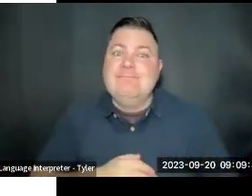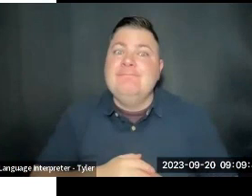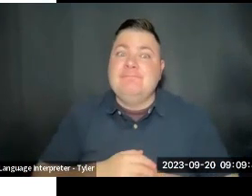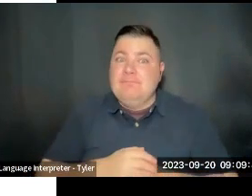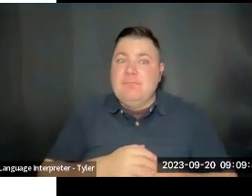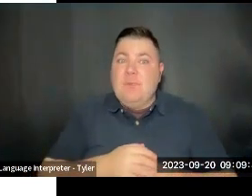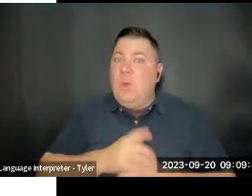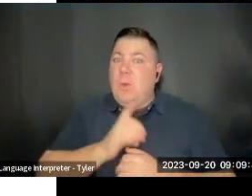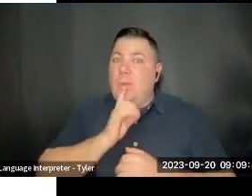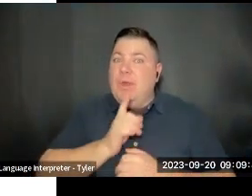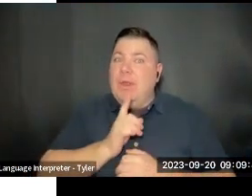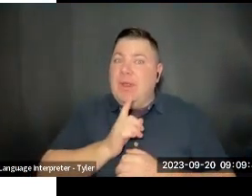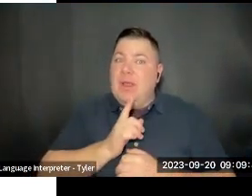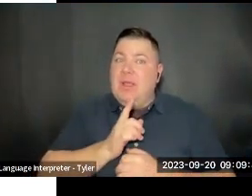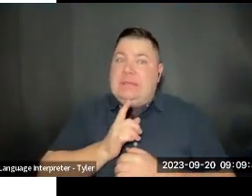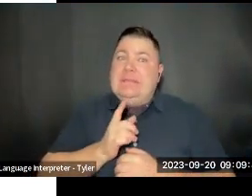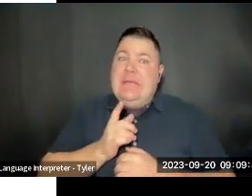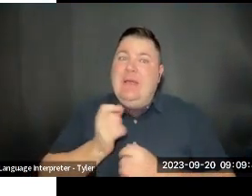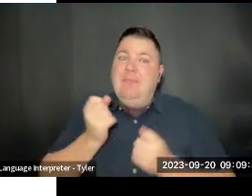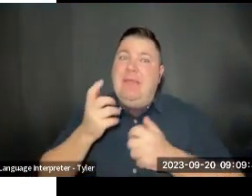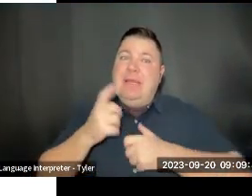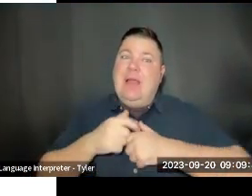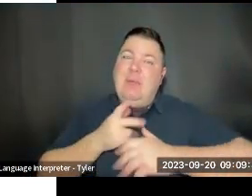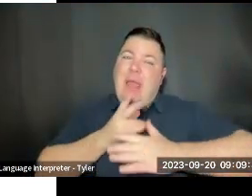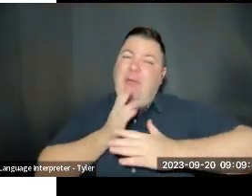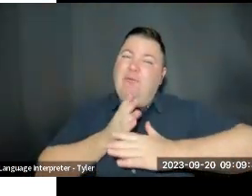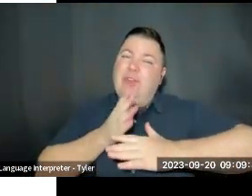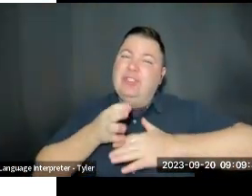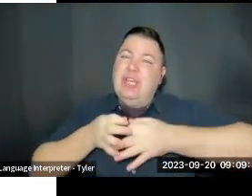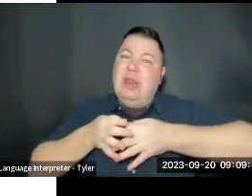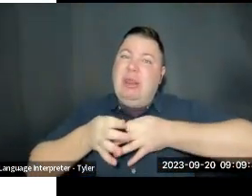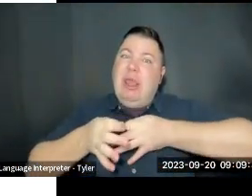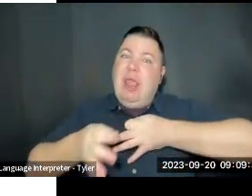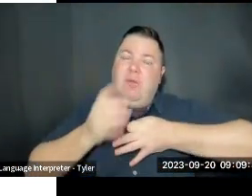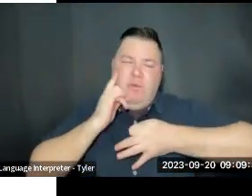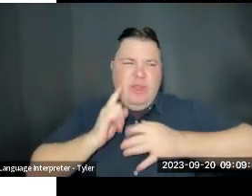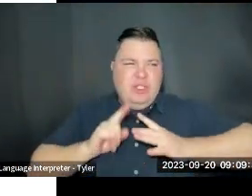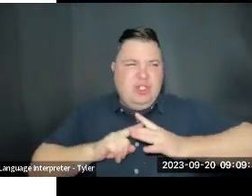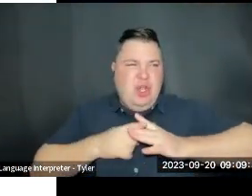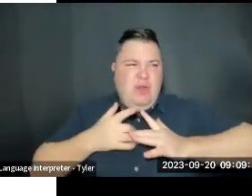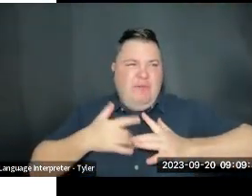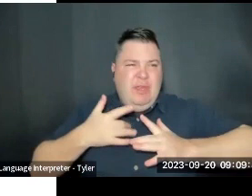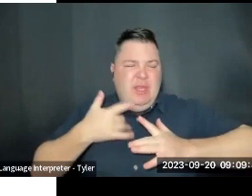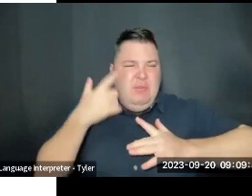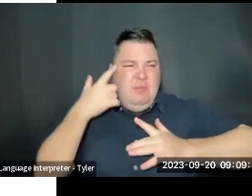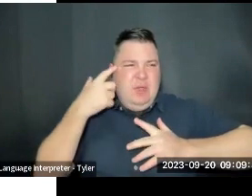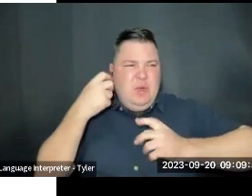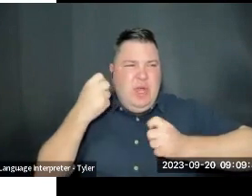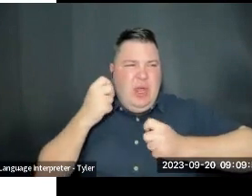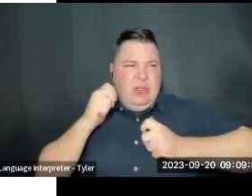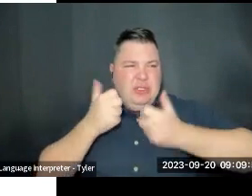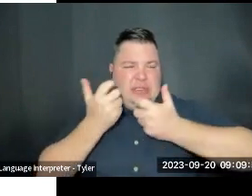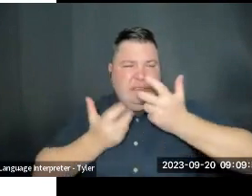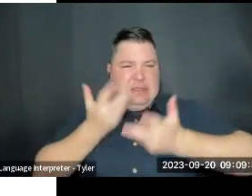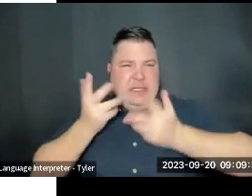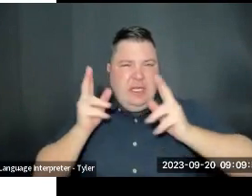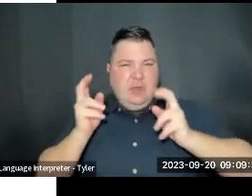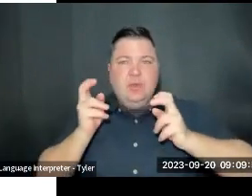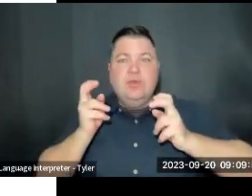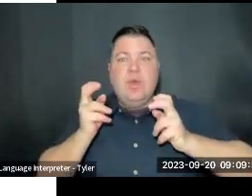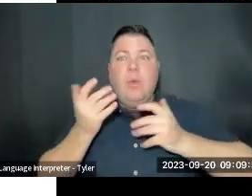median delay for people to get treatment once they start to experience symptoms is about 10